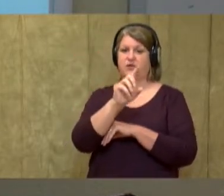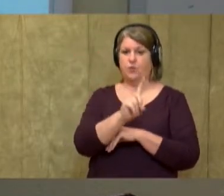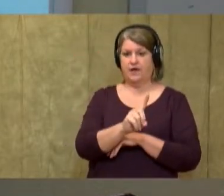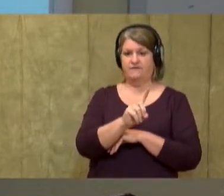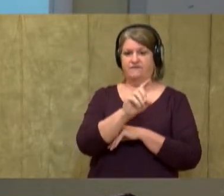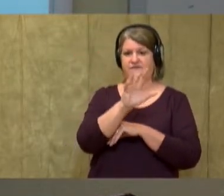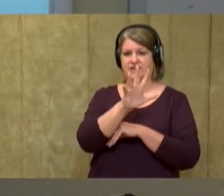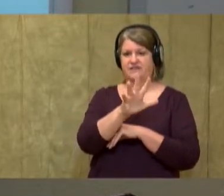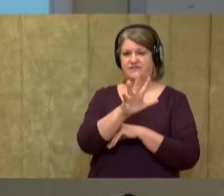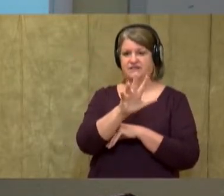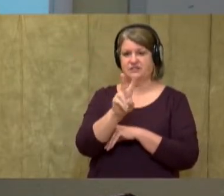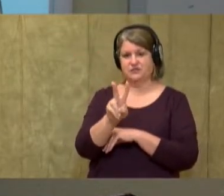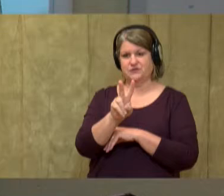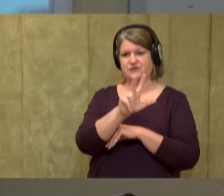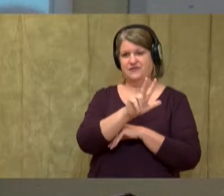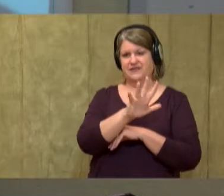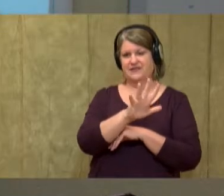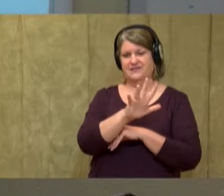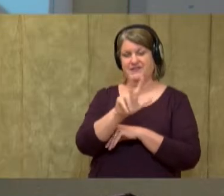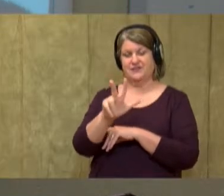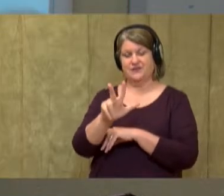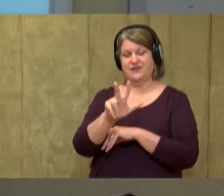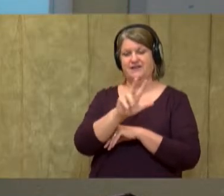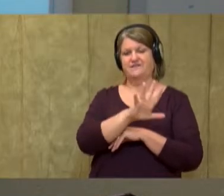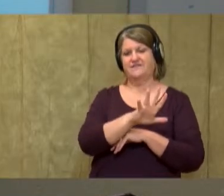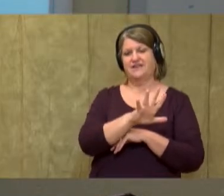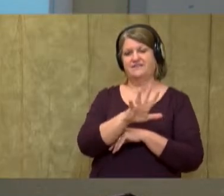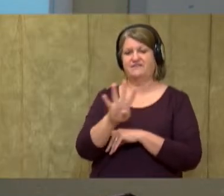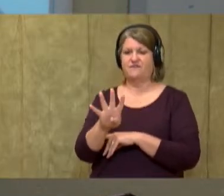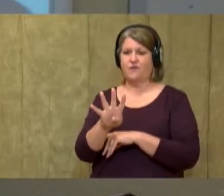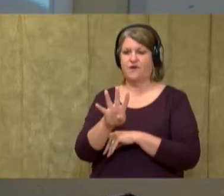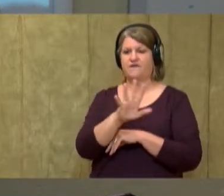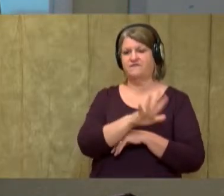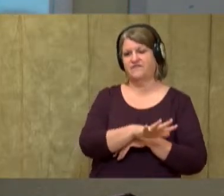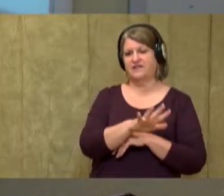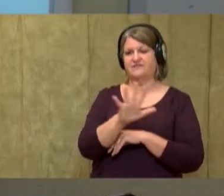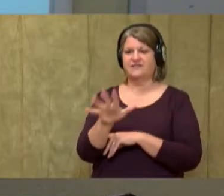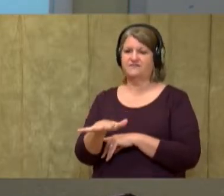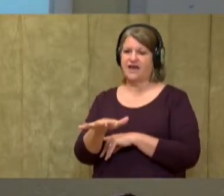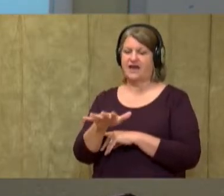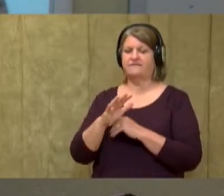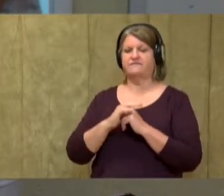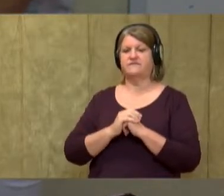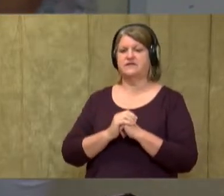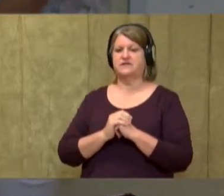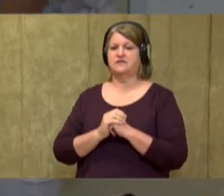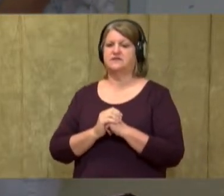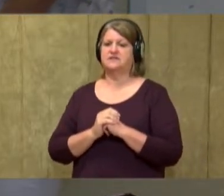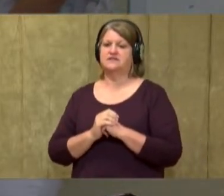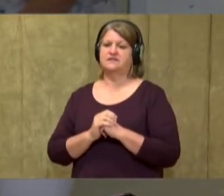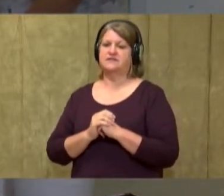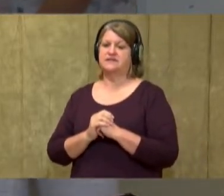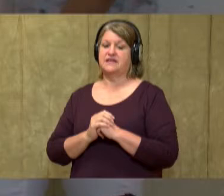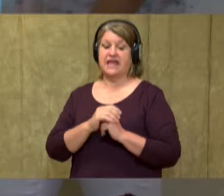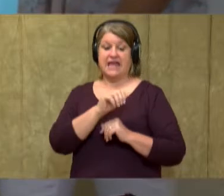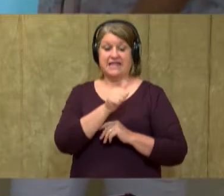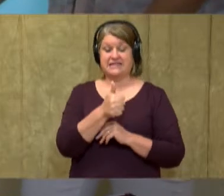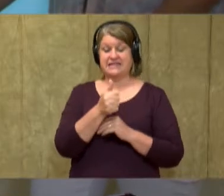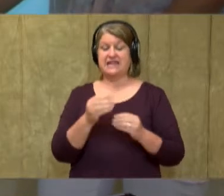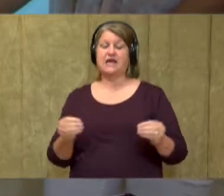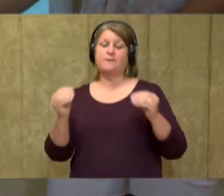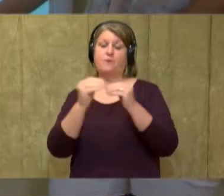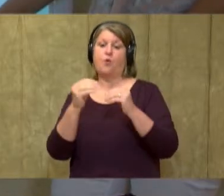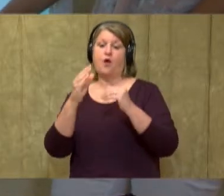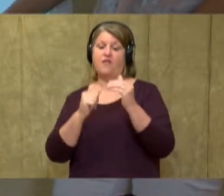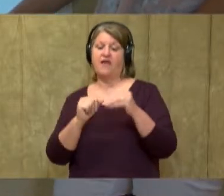51, 52, 53, 54, and 55. 10 more